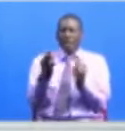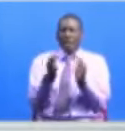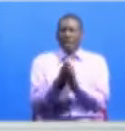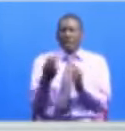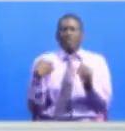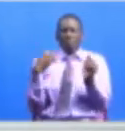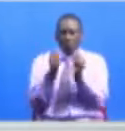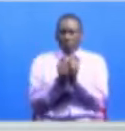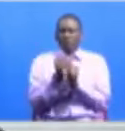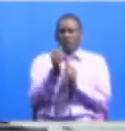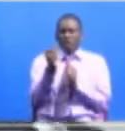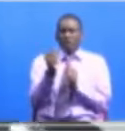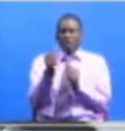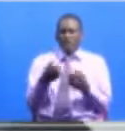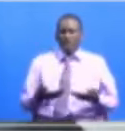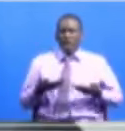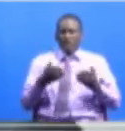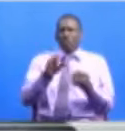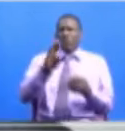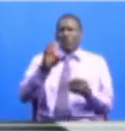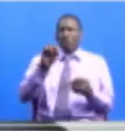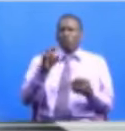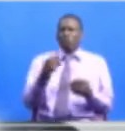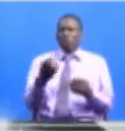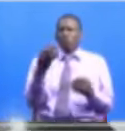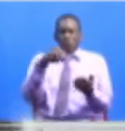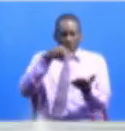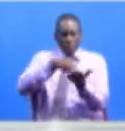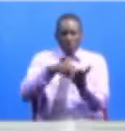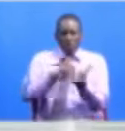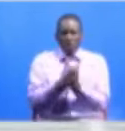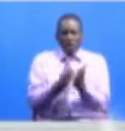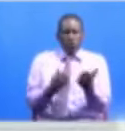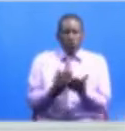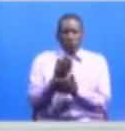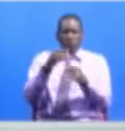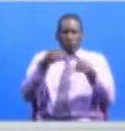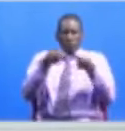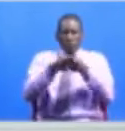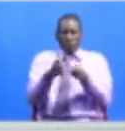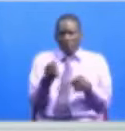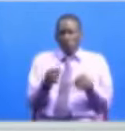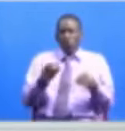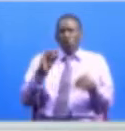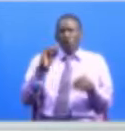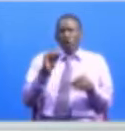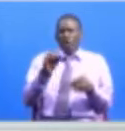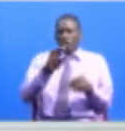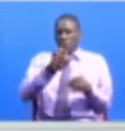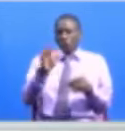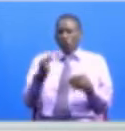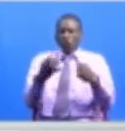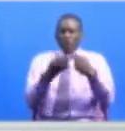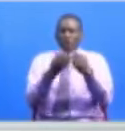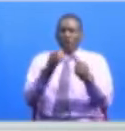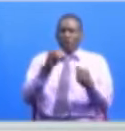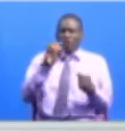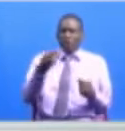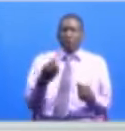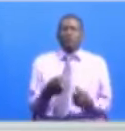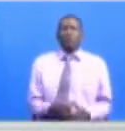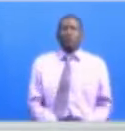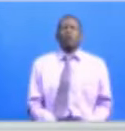number 15 are granted a bond of 3 million surety of like amount or a cash bail of 800,000.